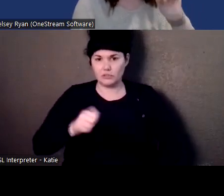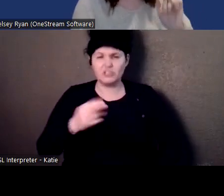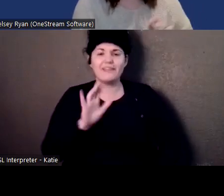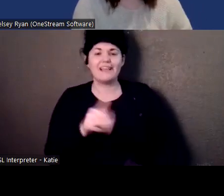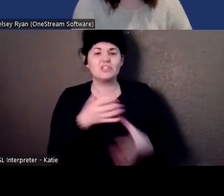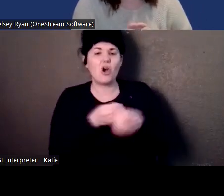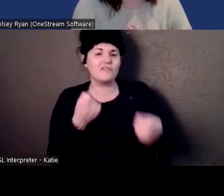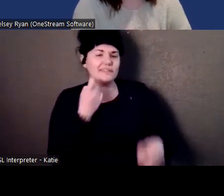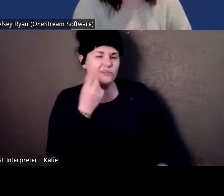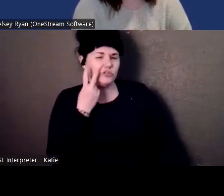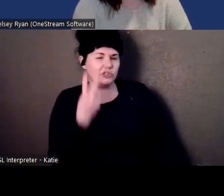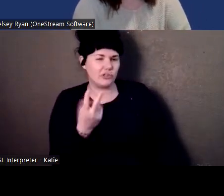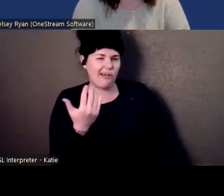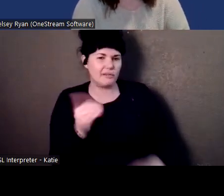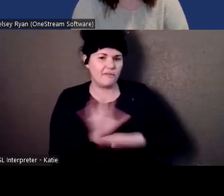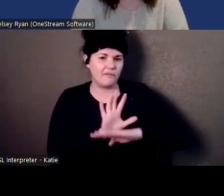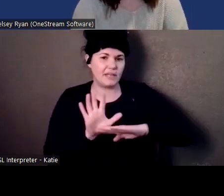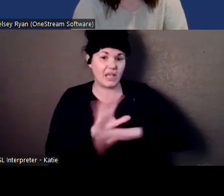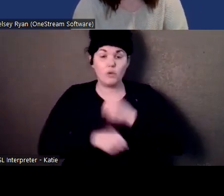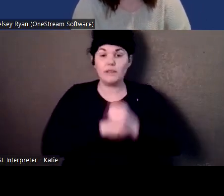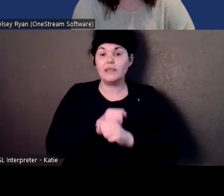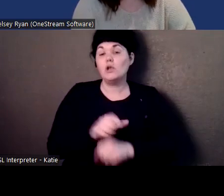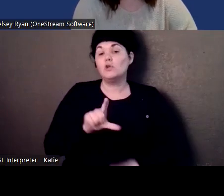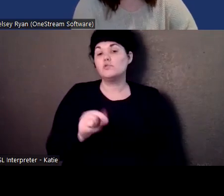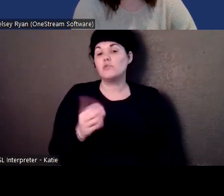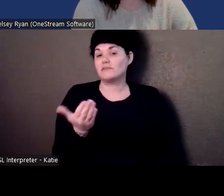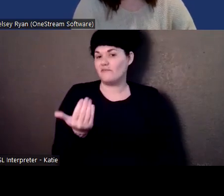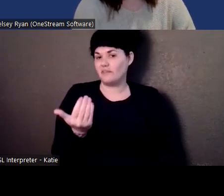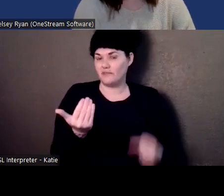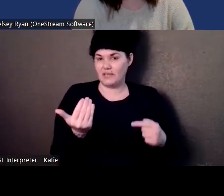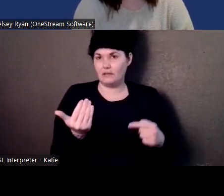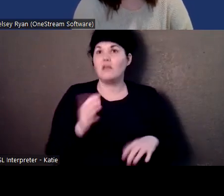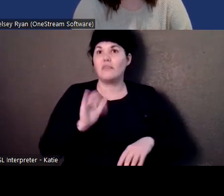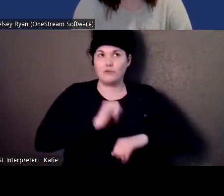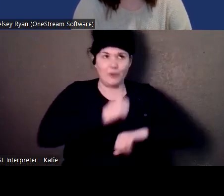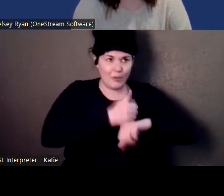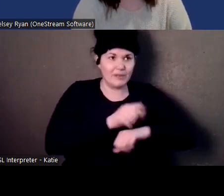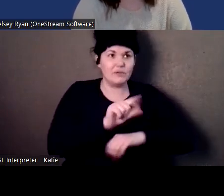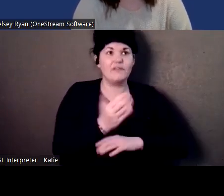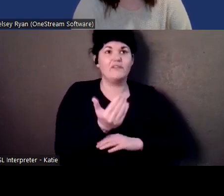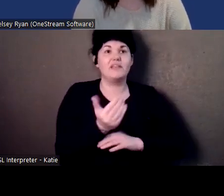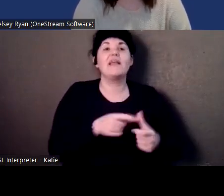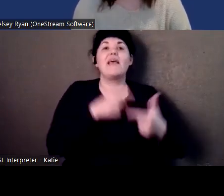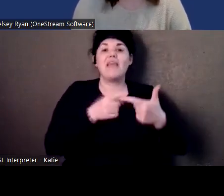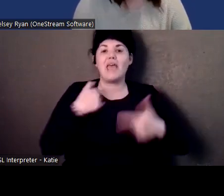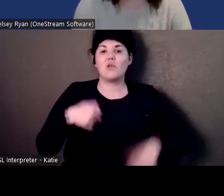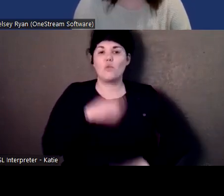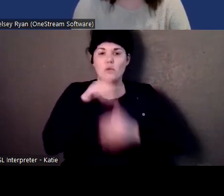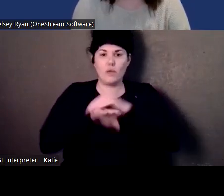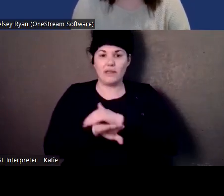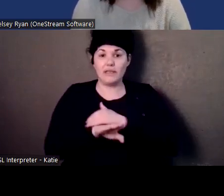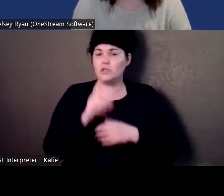last video. And then in 2015, and that was opened in 2015. And then we went into hypergrowth